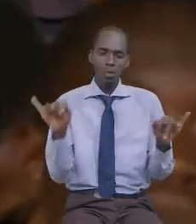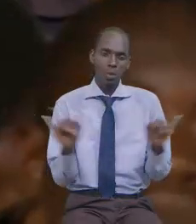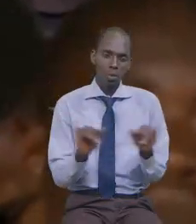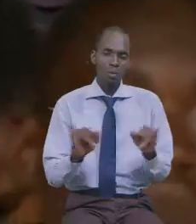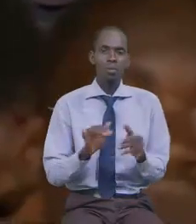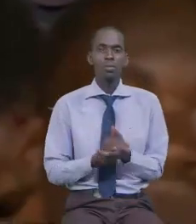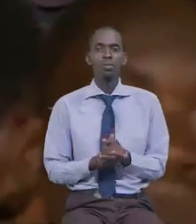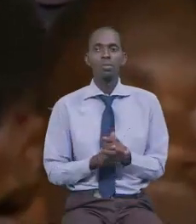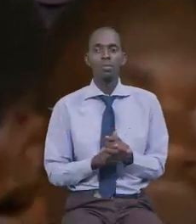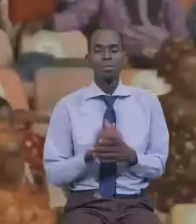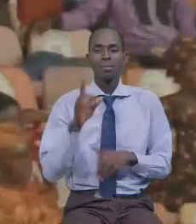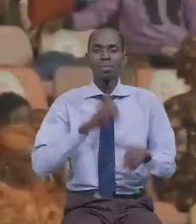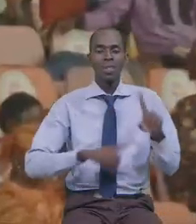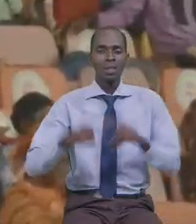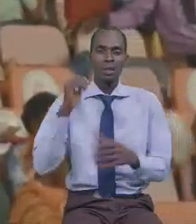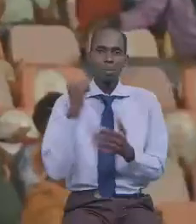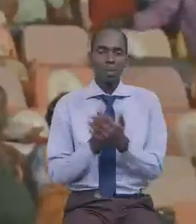I'm waiting for you.